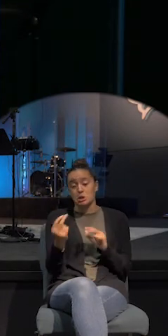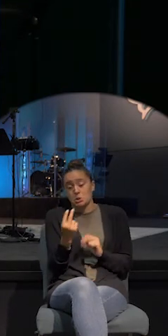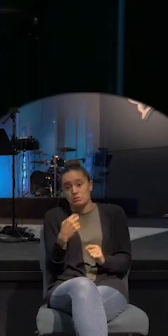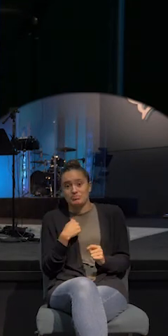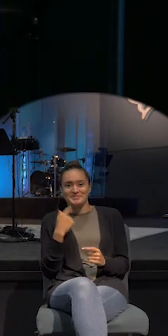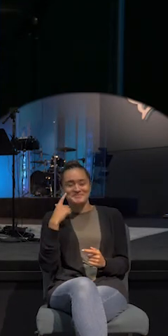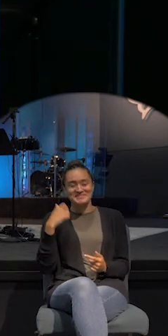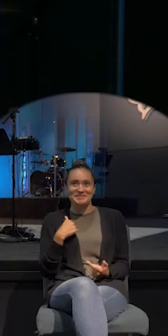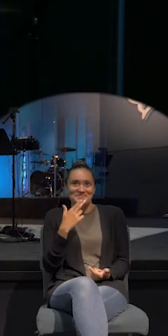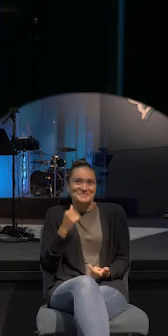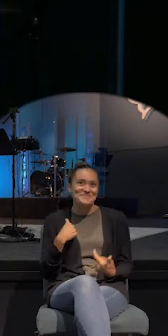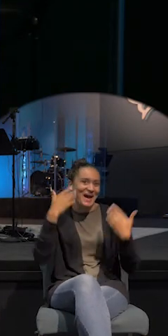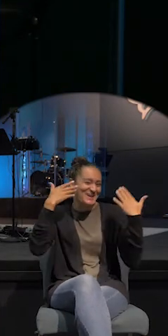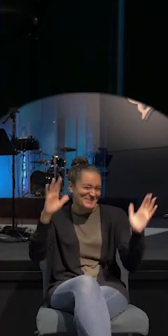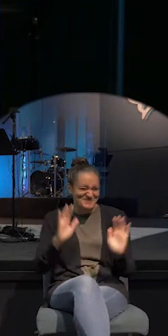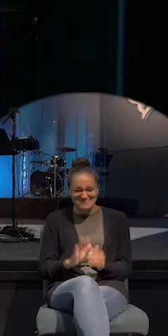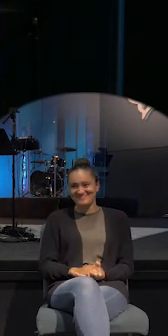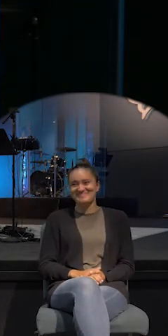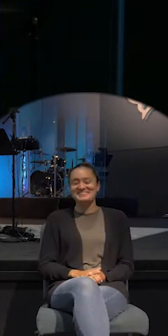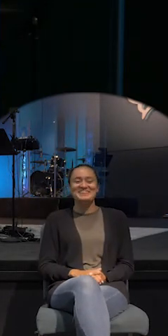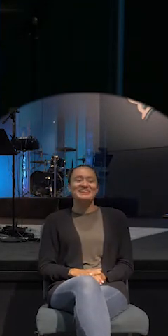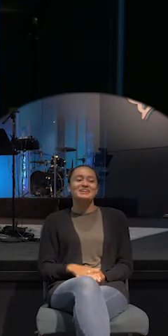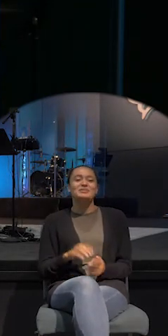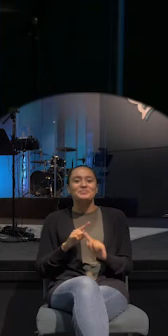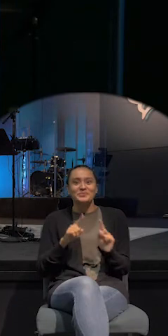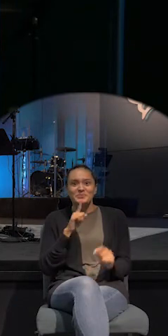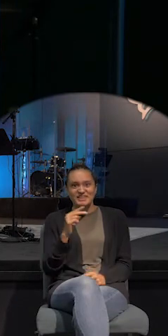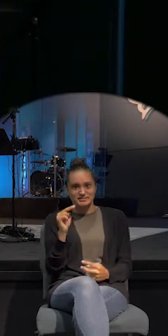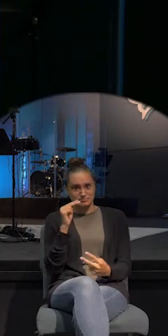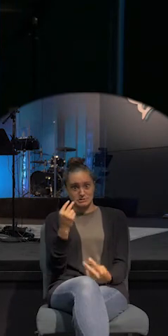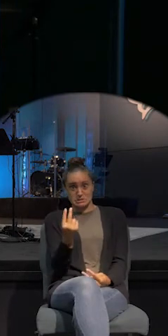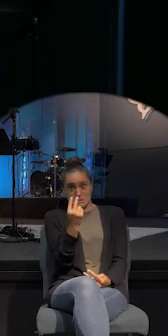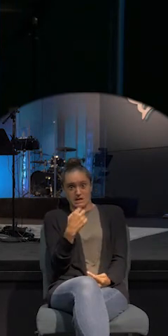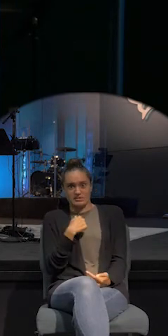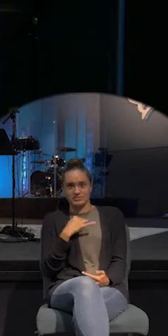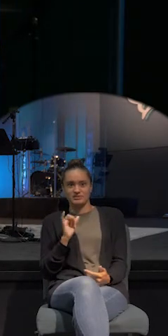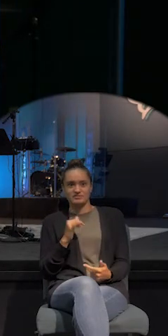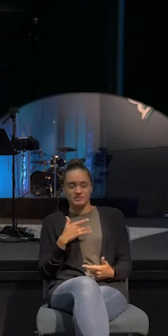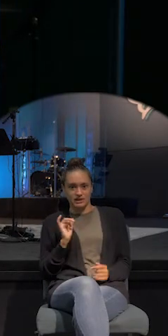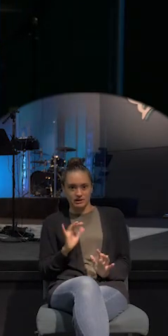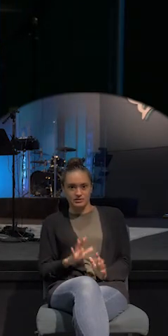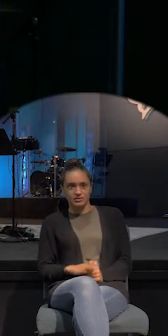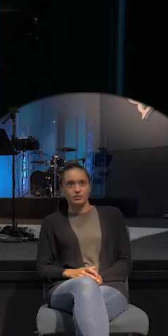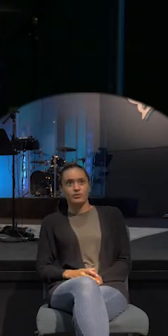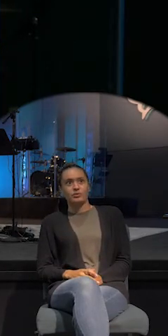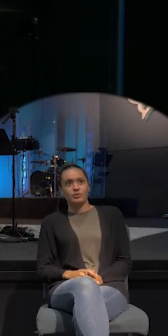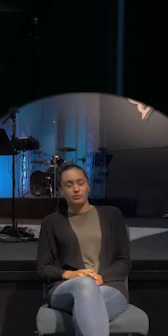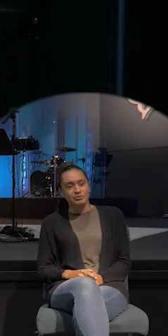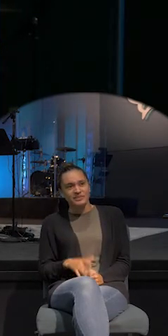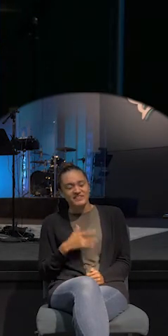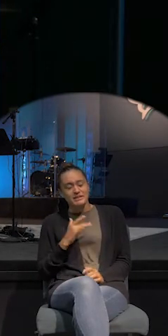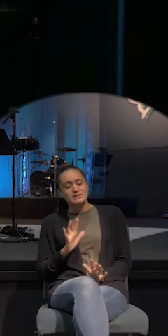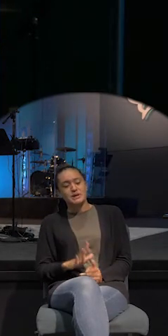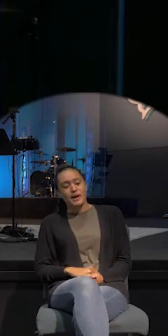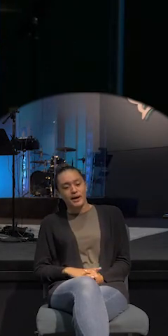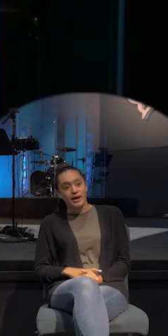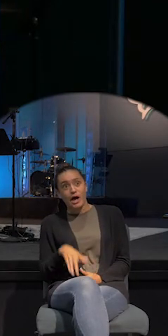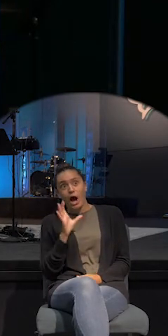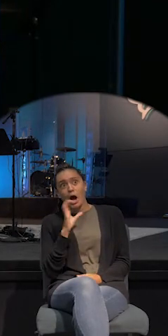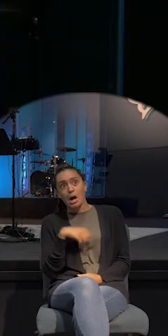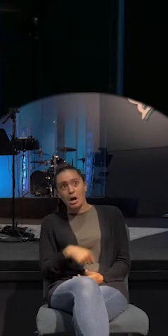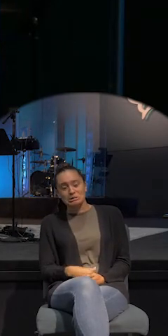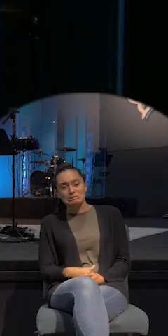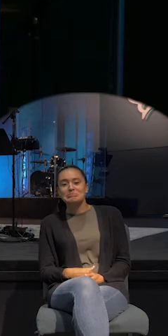because I'm so cute. I don't know. But he stared at me, and it's just like you feel like, wow, this feels